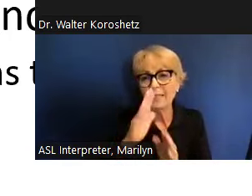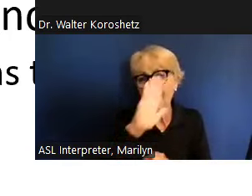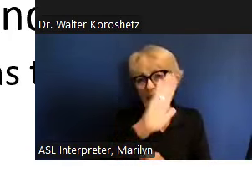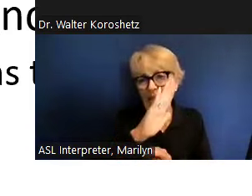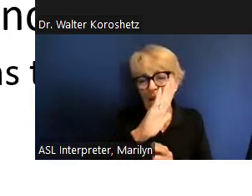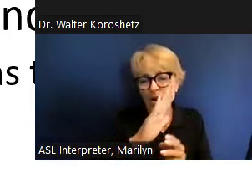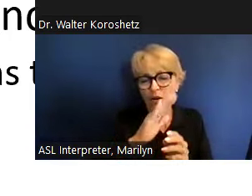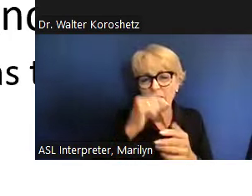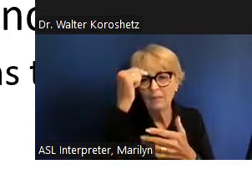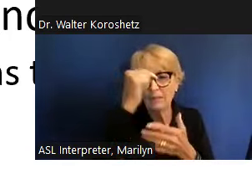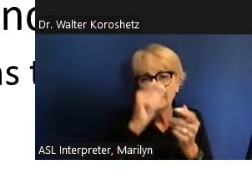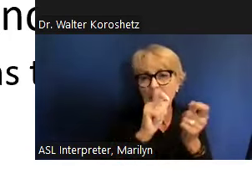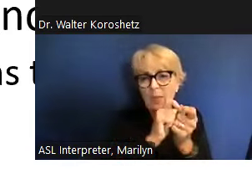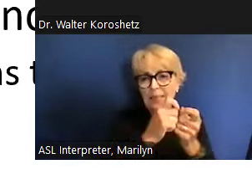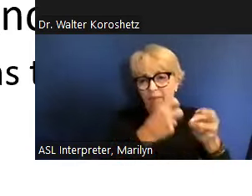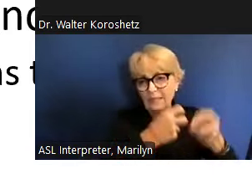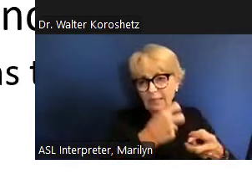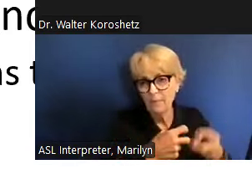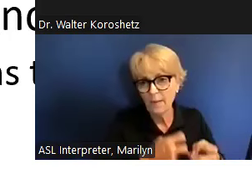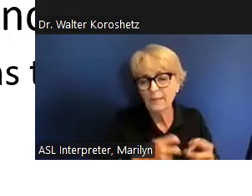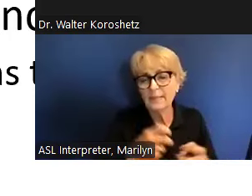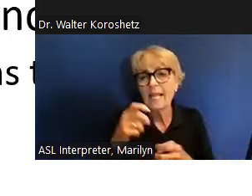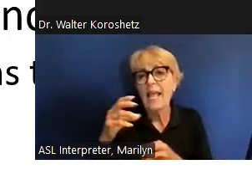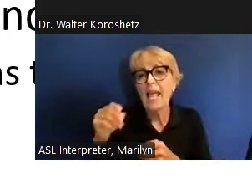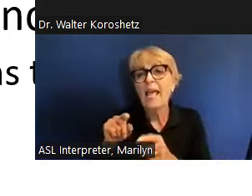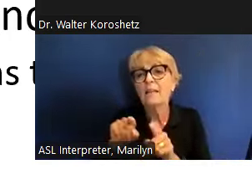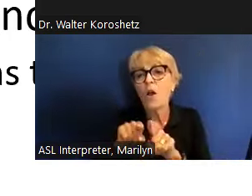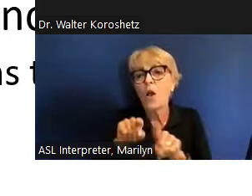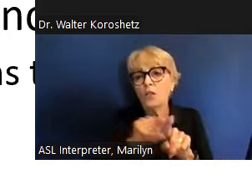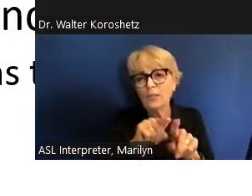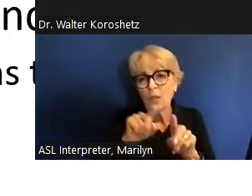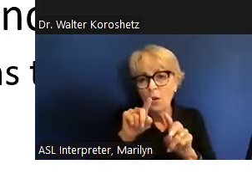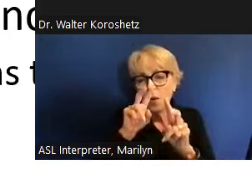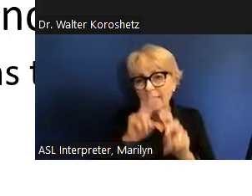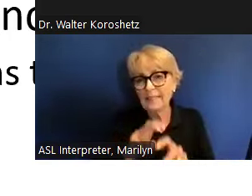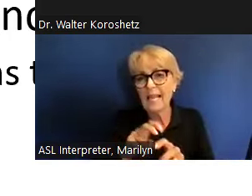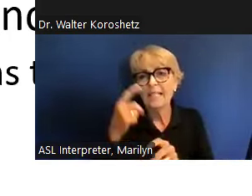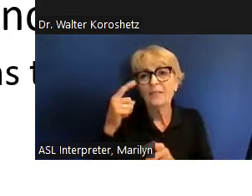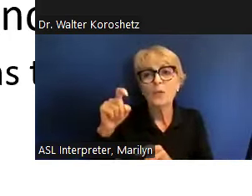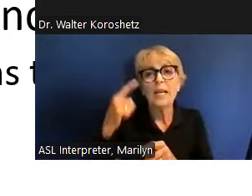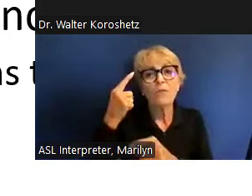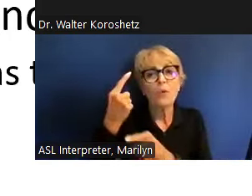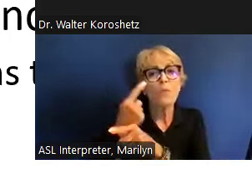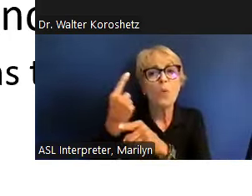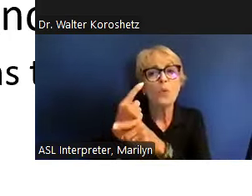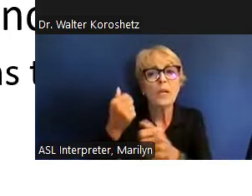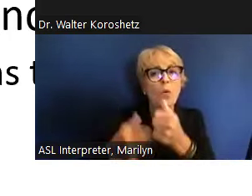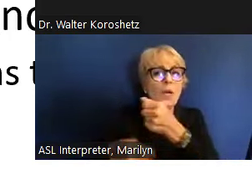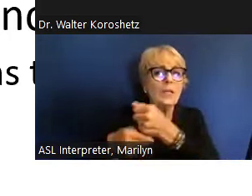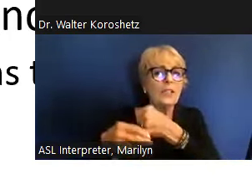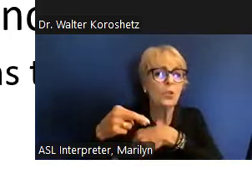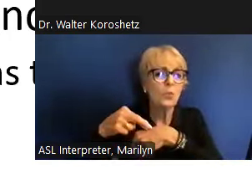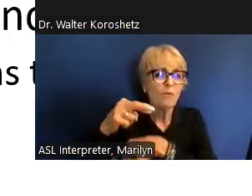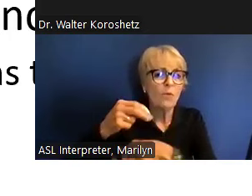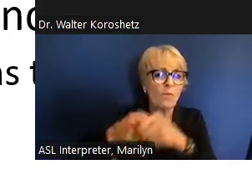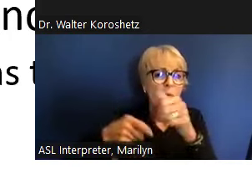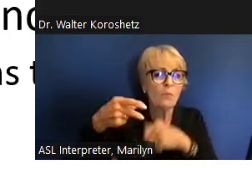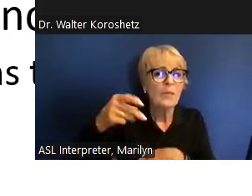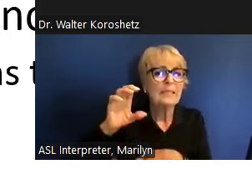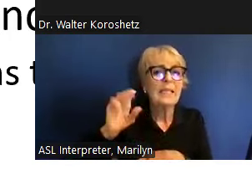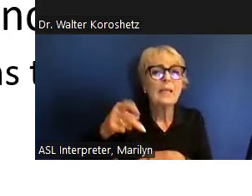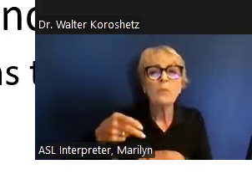We, of course, provide or assess for need for appropriate or additional referrals from their PCP. So we're